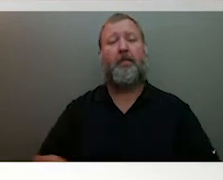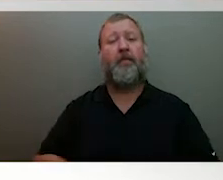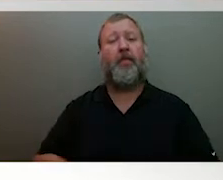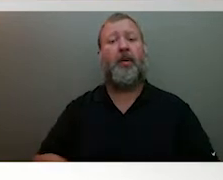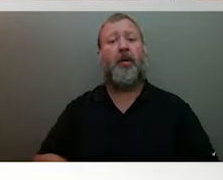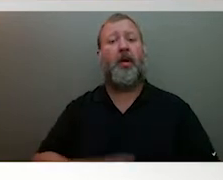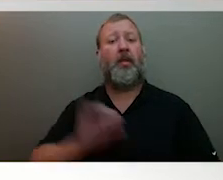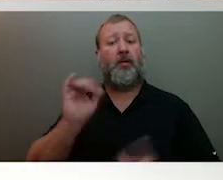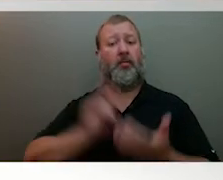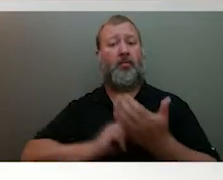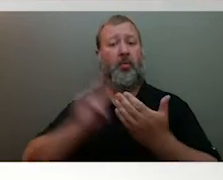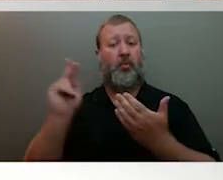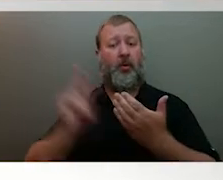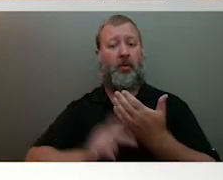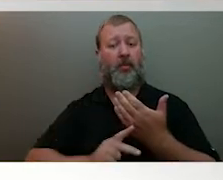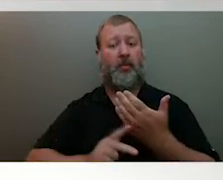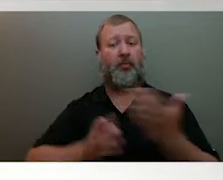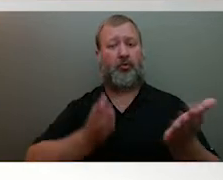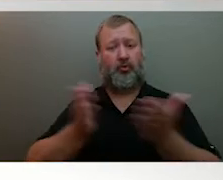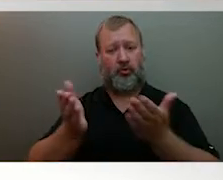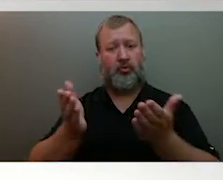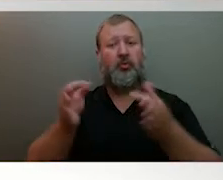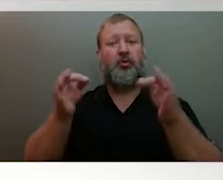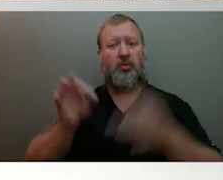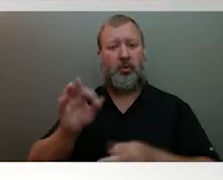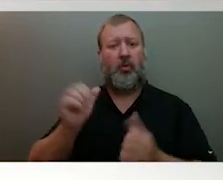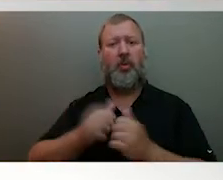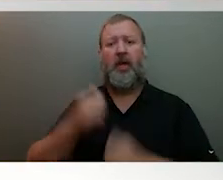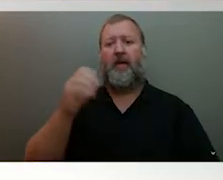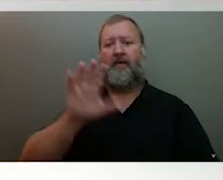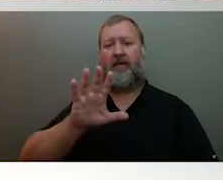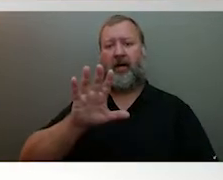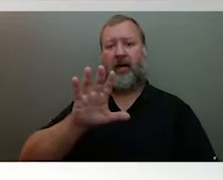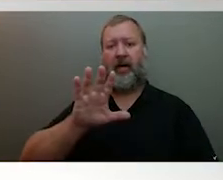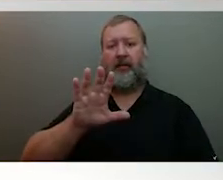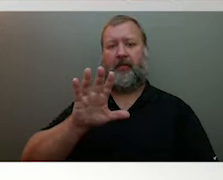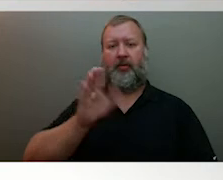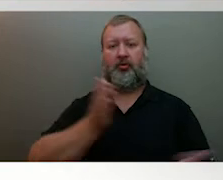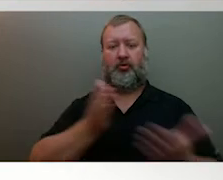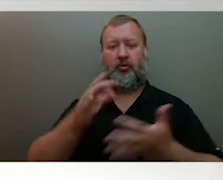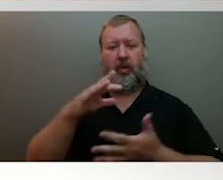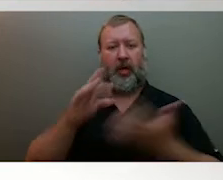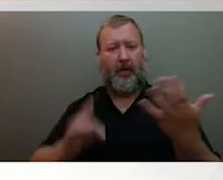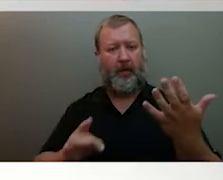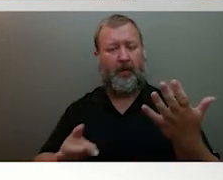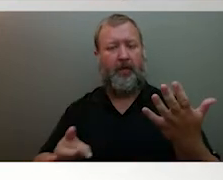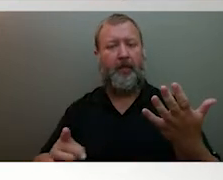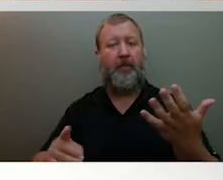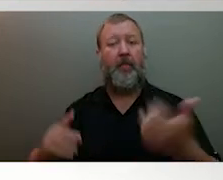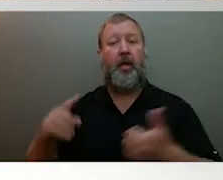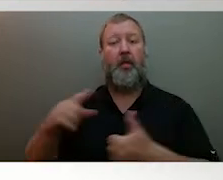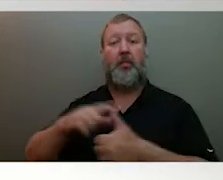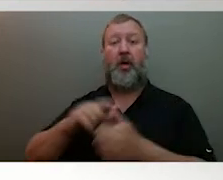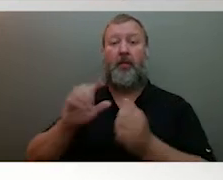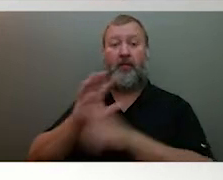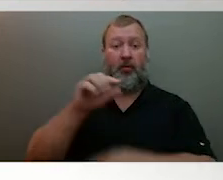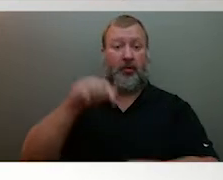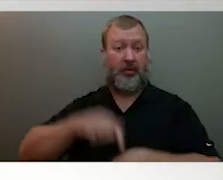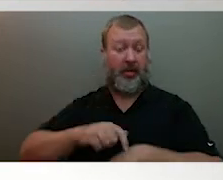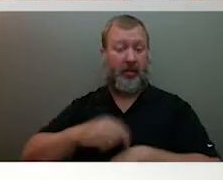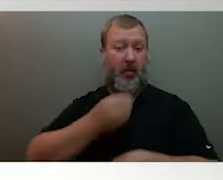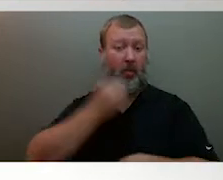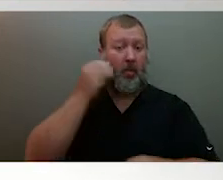Hospital homebound services can be determined within 5 service options. The student may be on full-time hospital